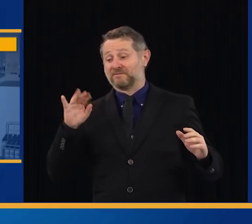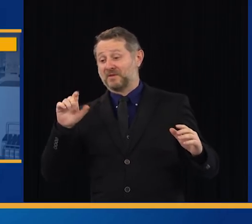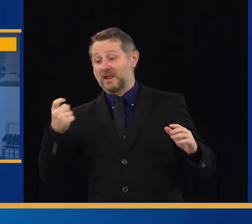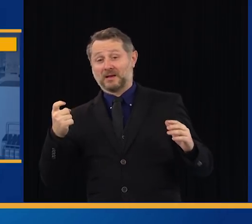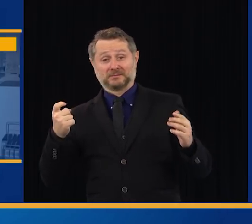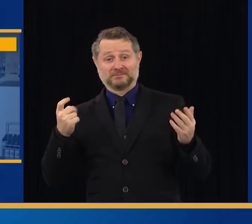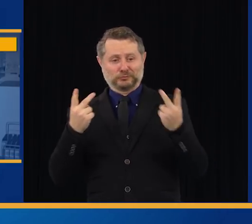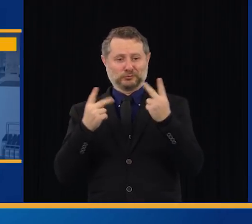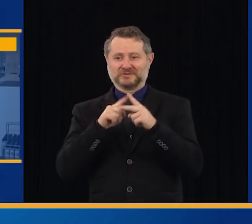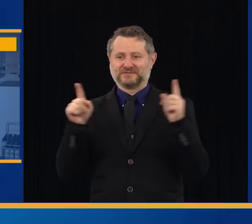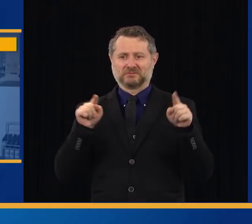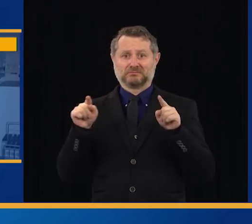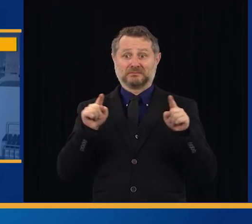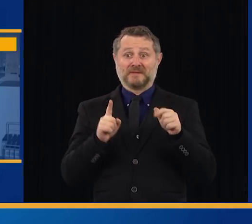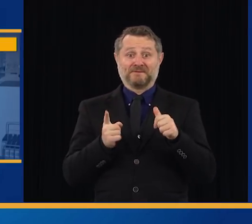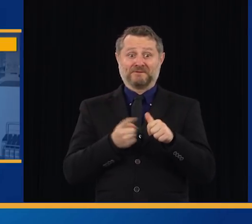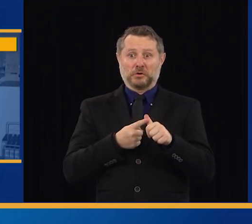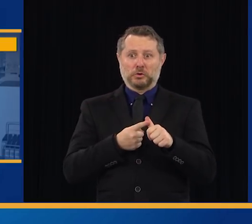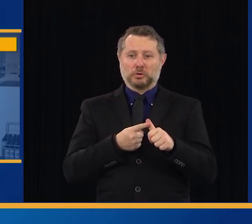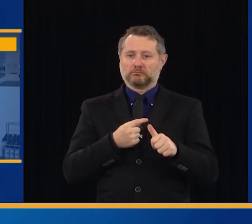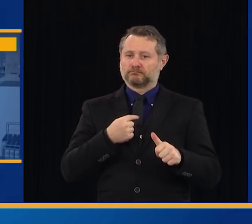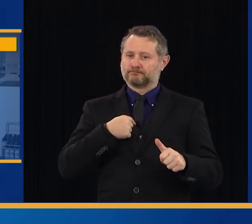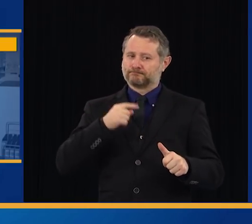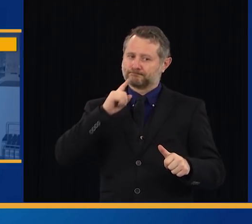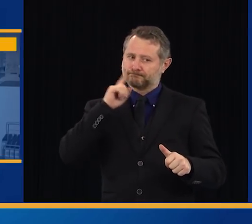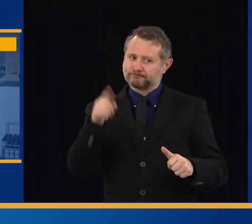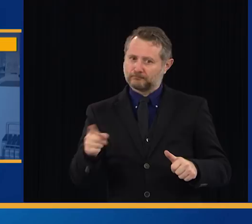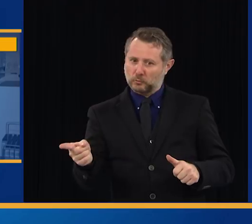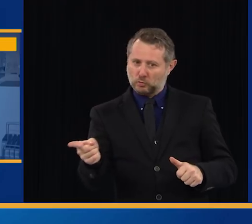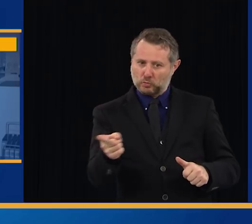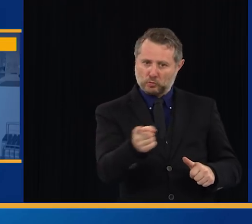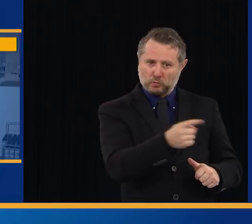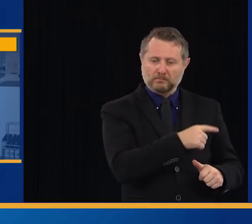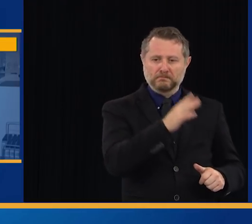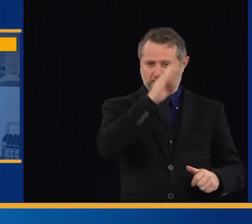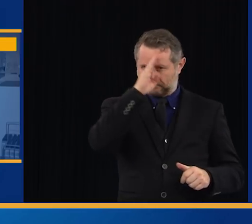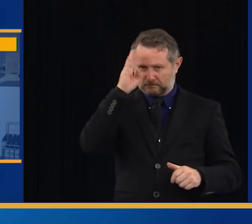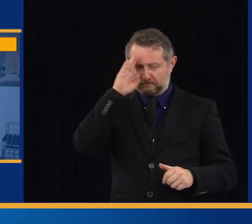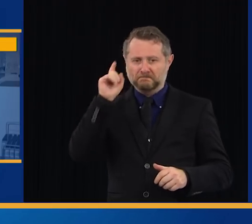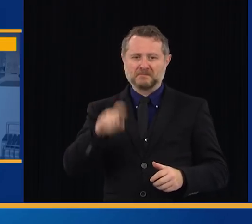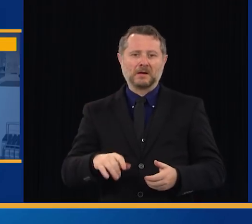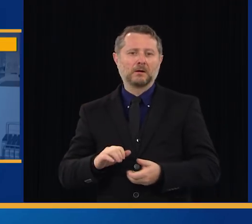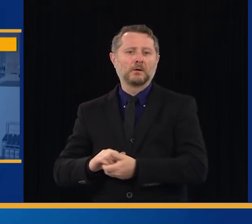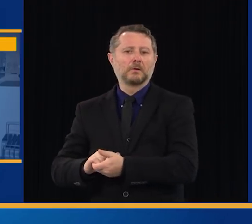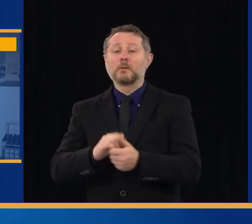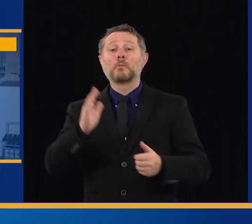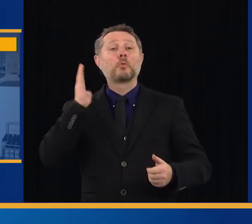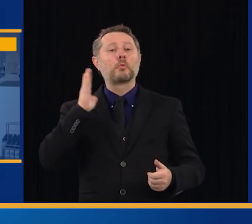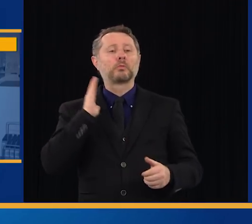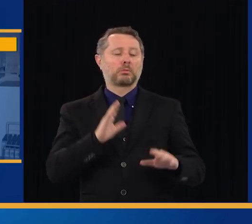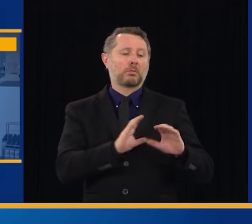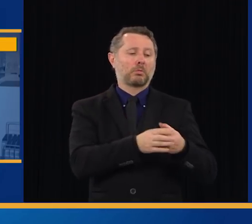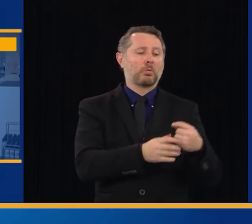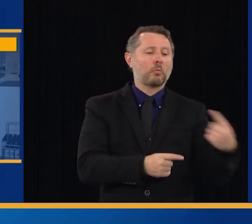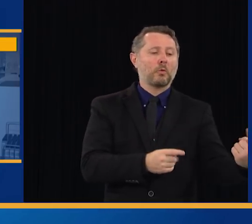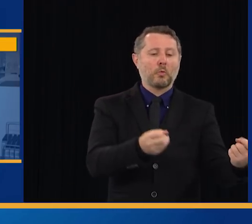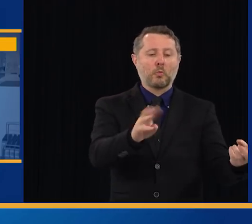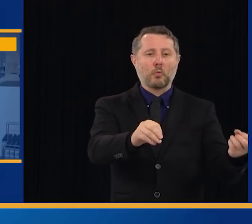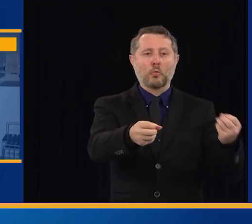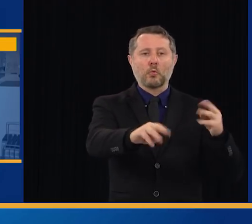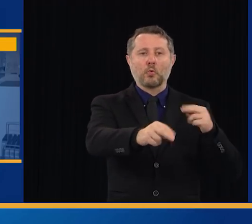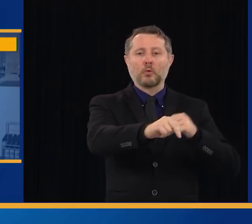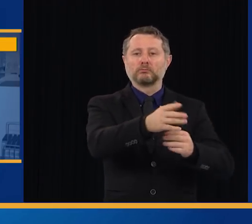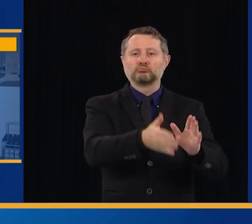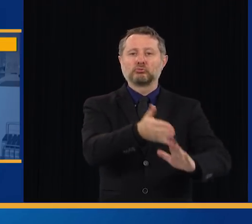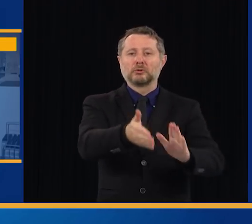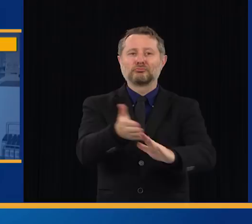work together and coordinate. Every hospital was basically its own enterprise. and then we go back and say, well,